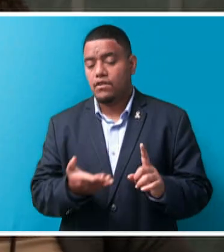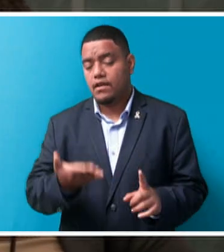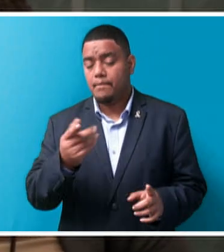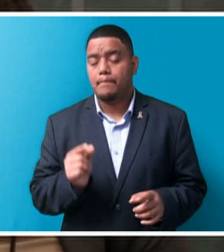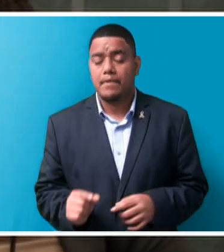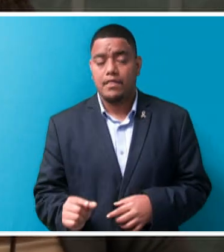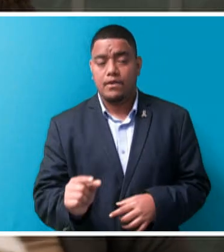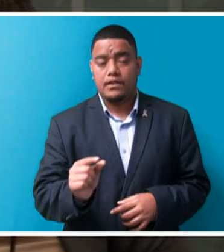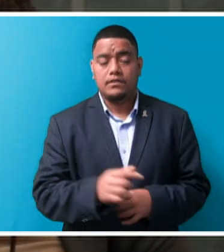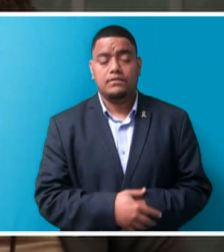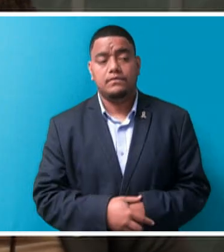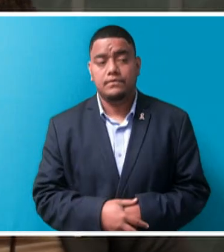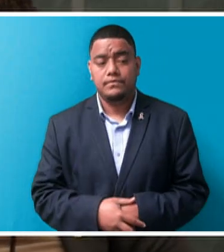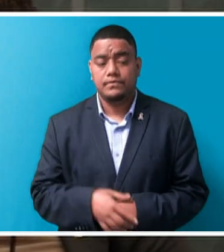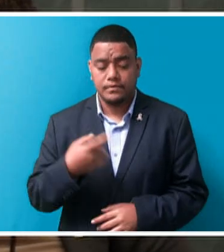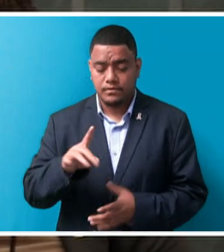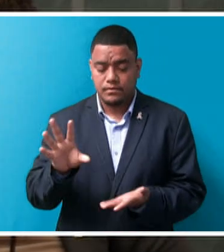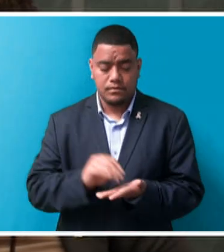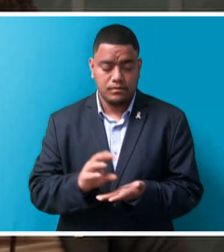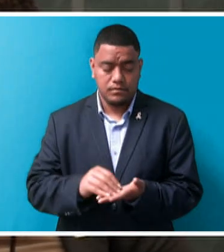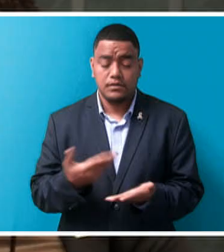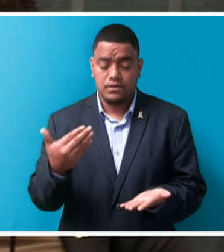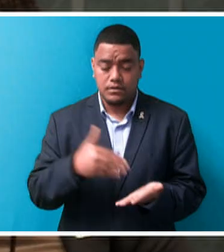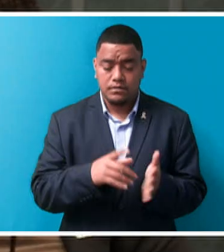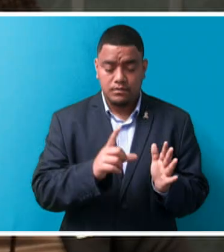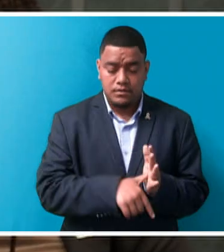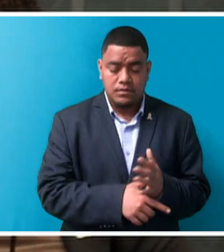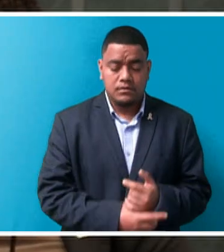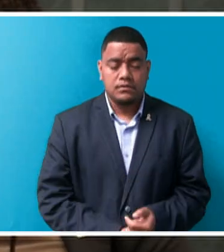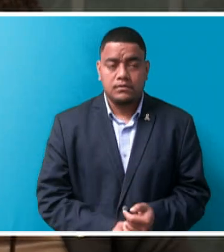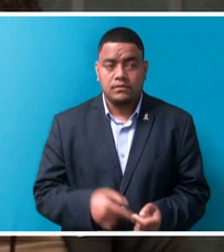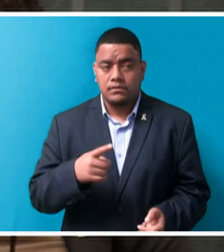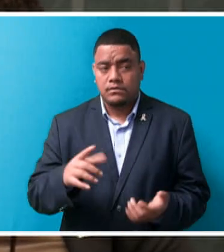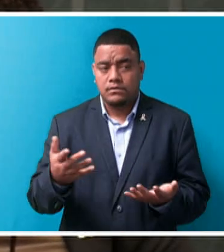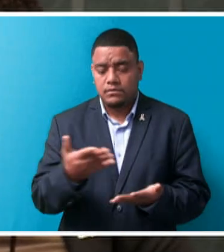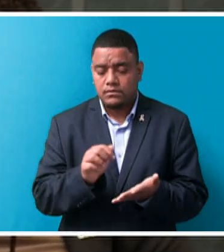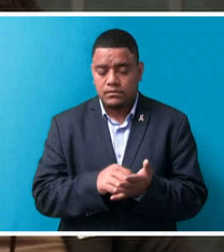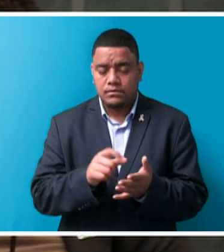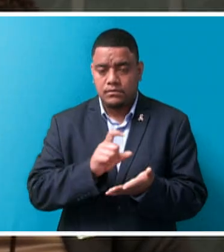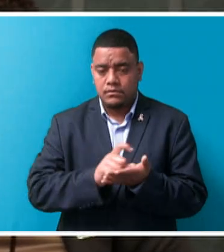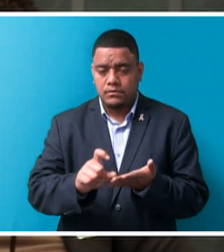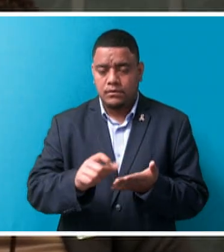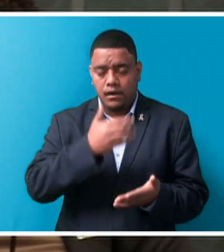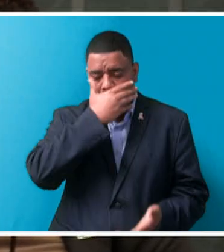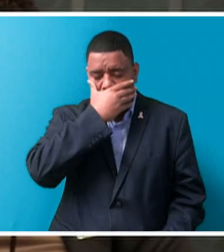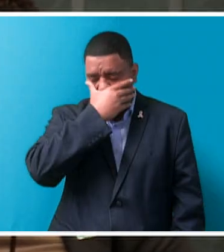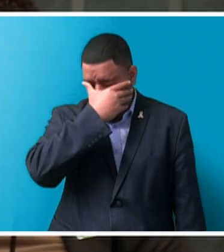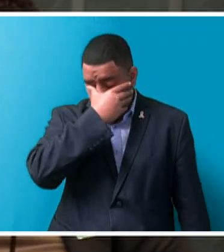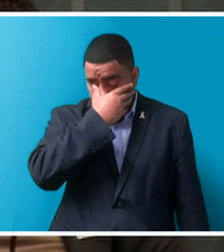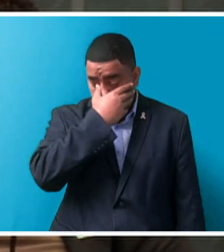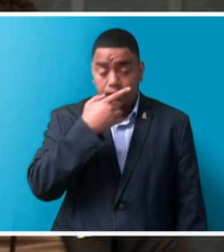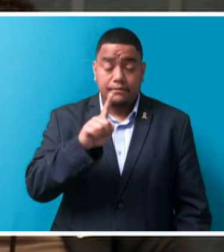pathways, have documented departure and arrival times, and be subject to clear escalation arrangements if a vessel